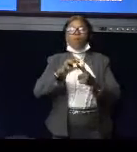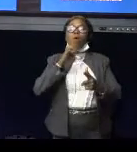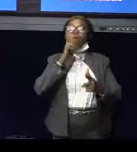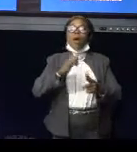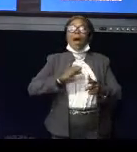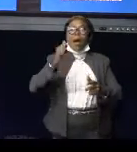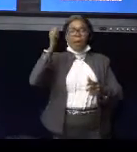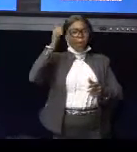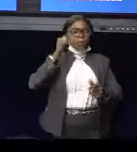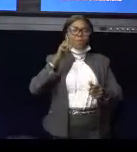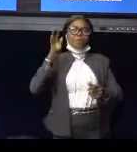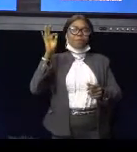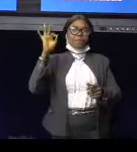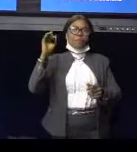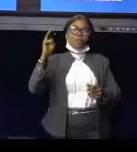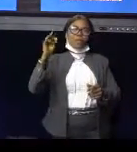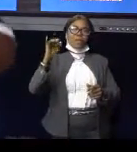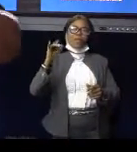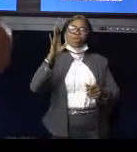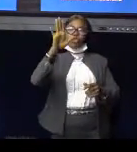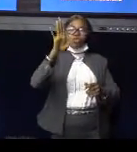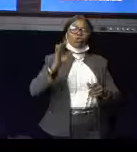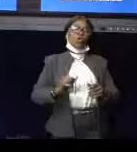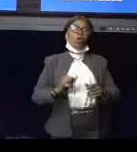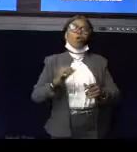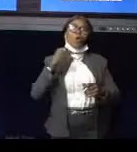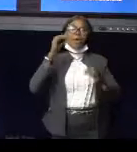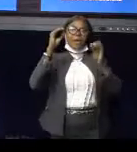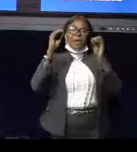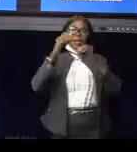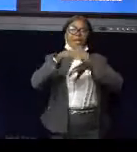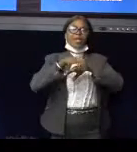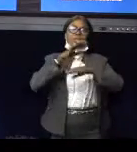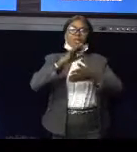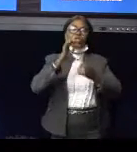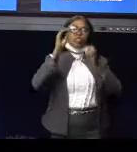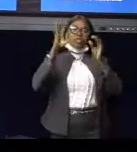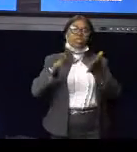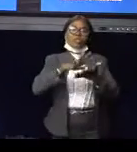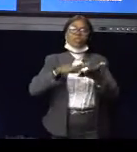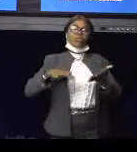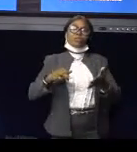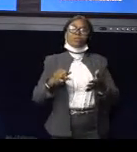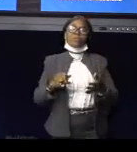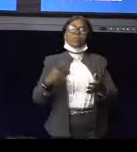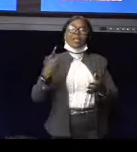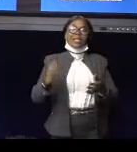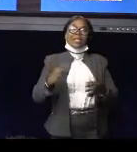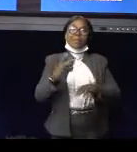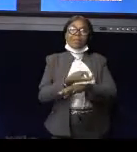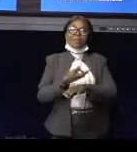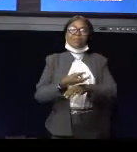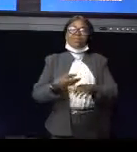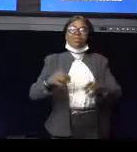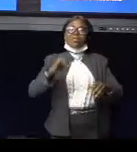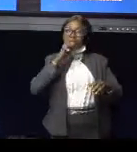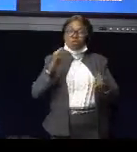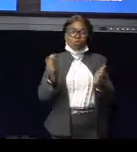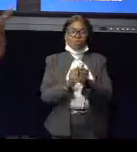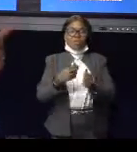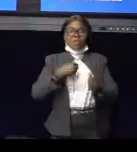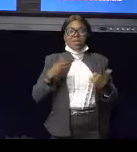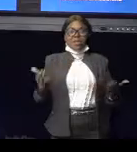your English Studies teacher. And you know how we always come with your wonderful teachers. They are here in the house. The math